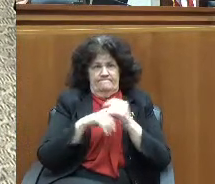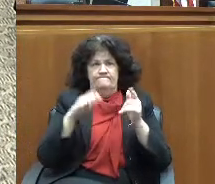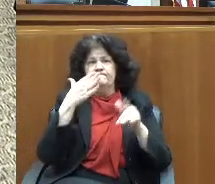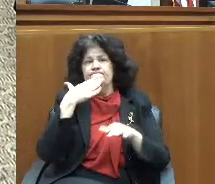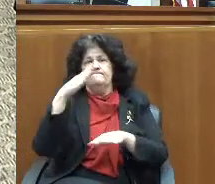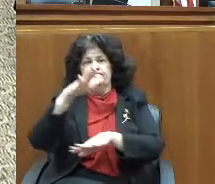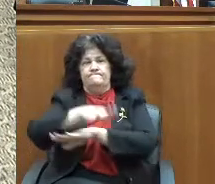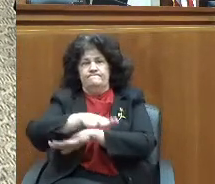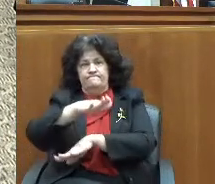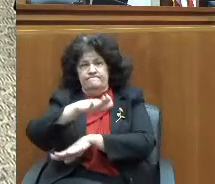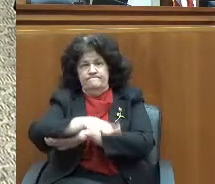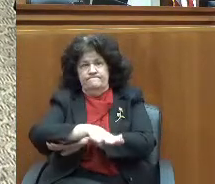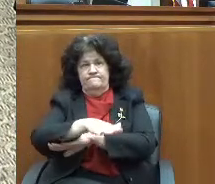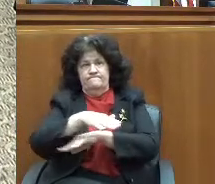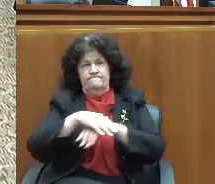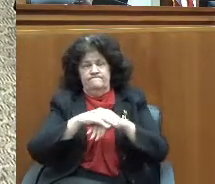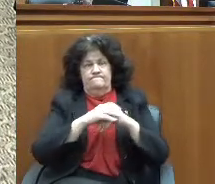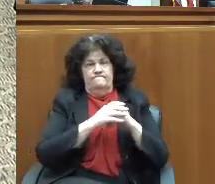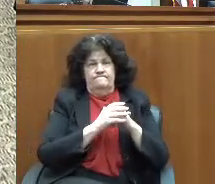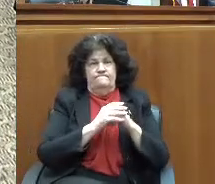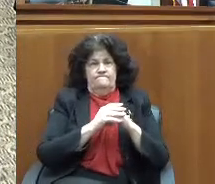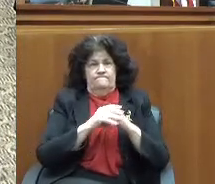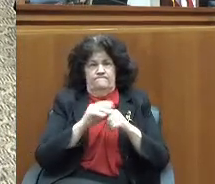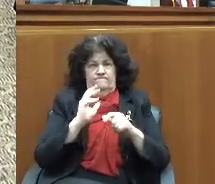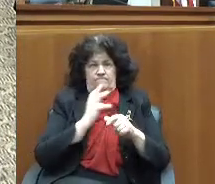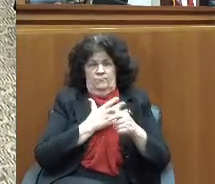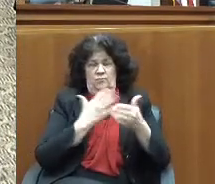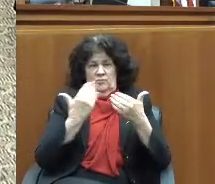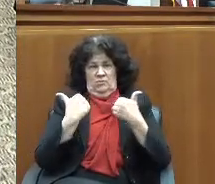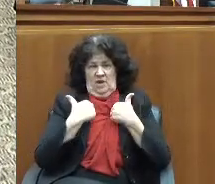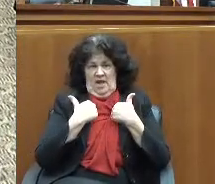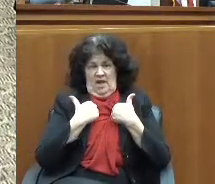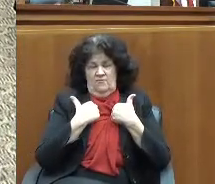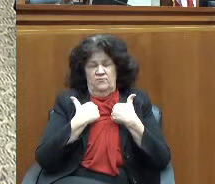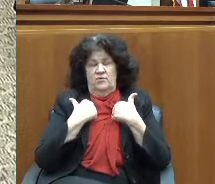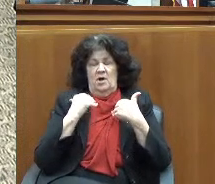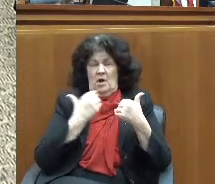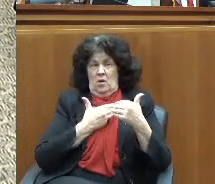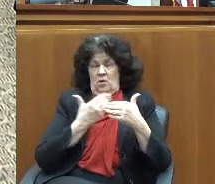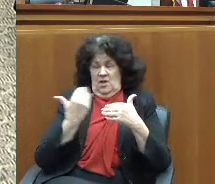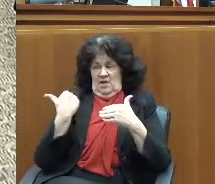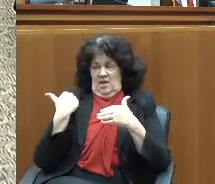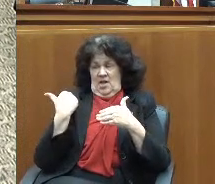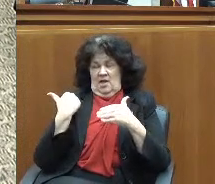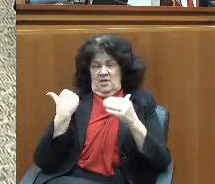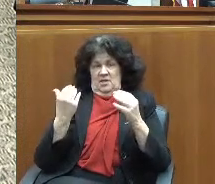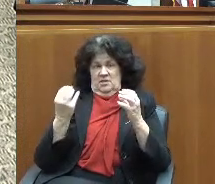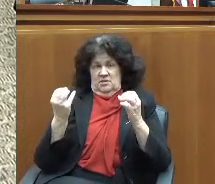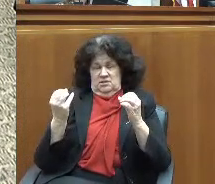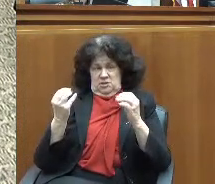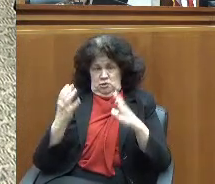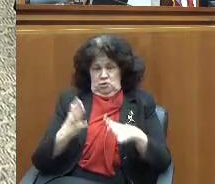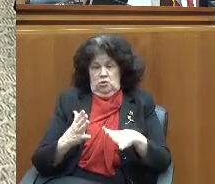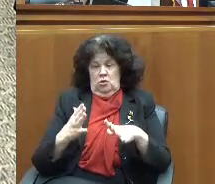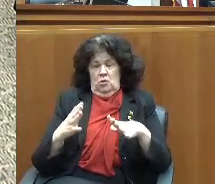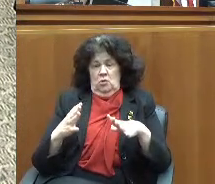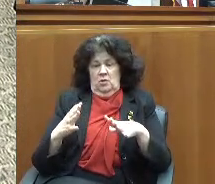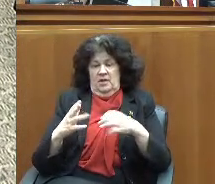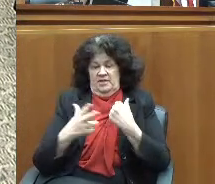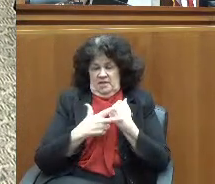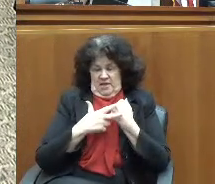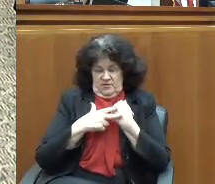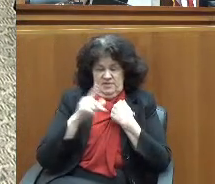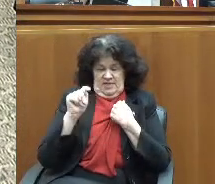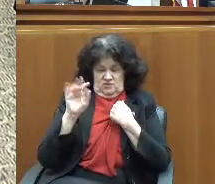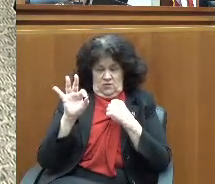Good afternoon, I'm Cooper LBOE. So we had our last teacher recruitment, recovery, and retention task force